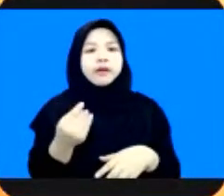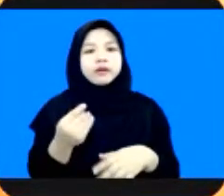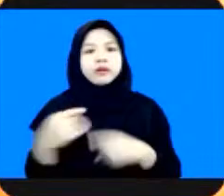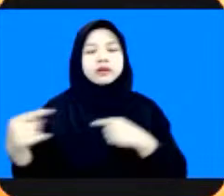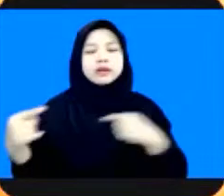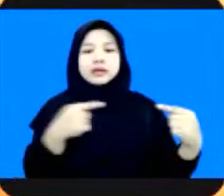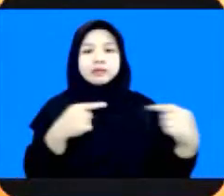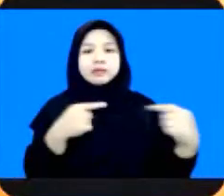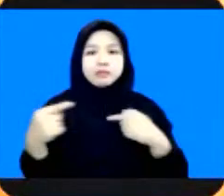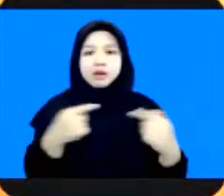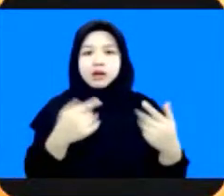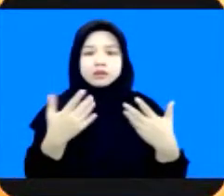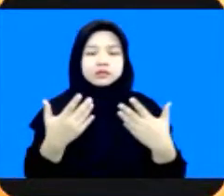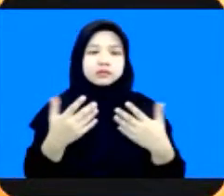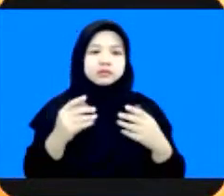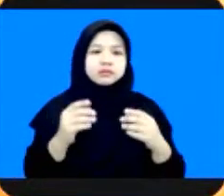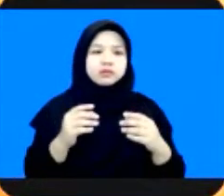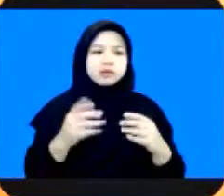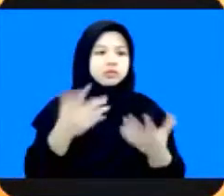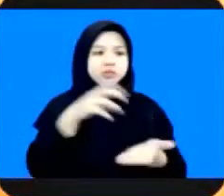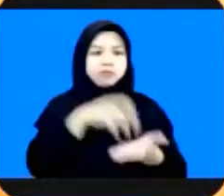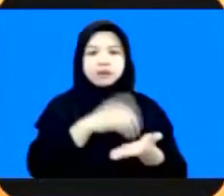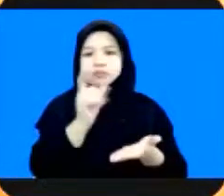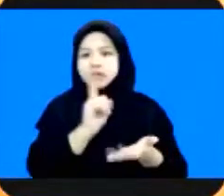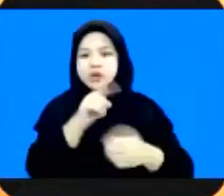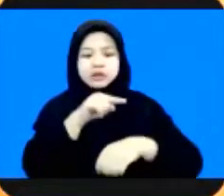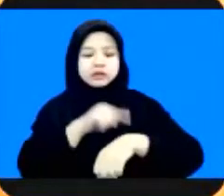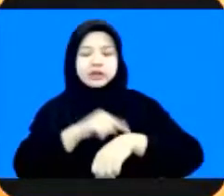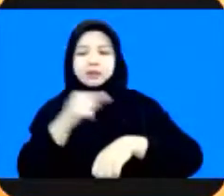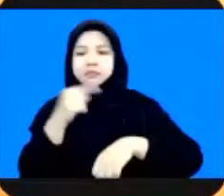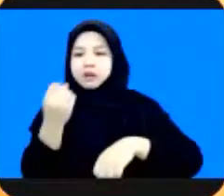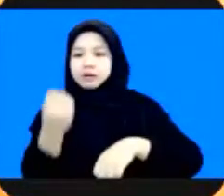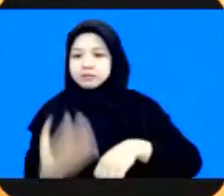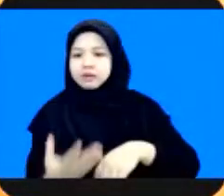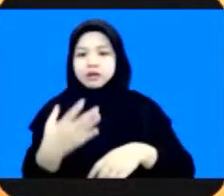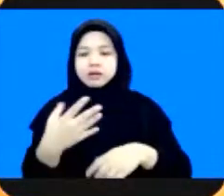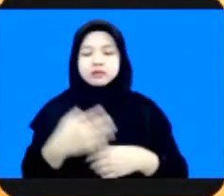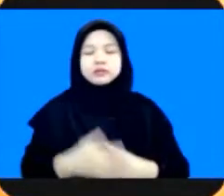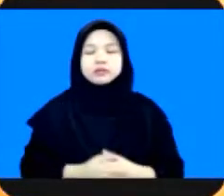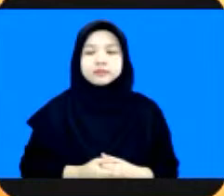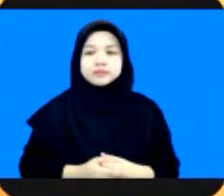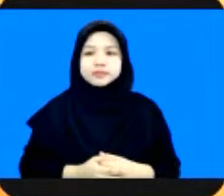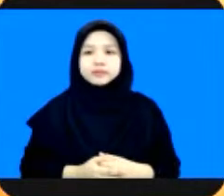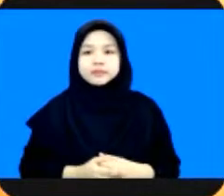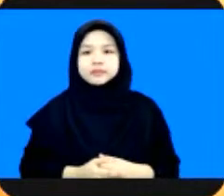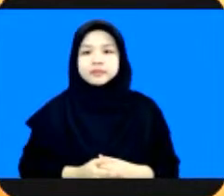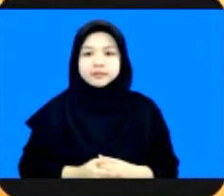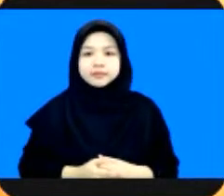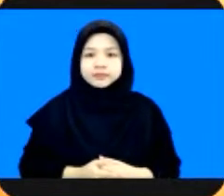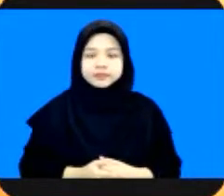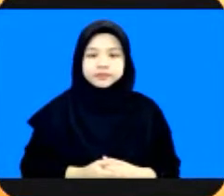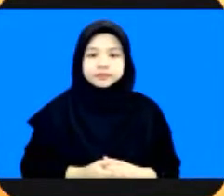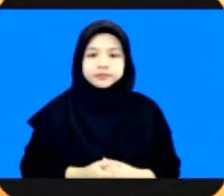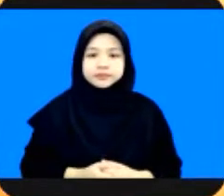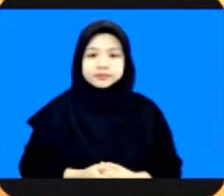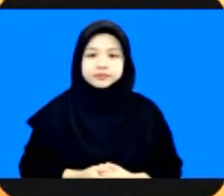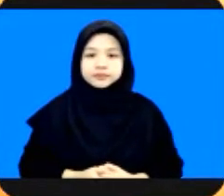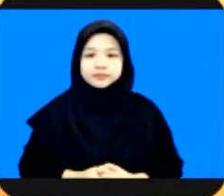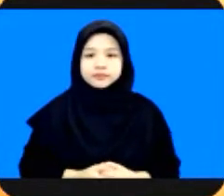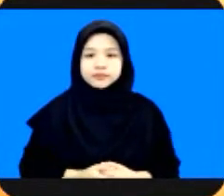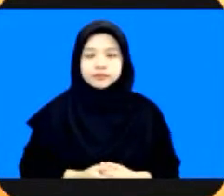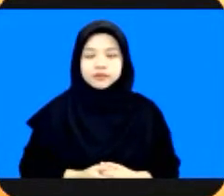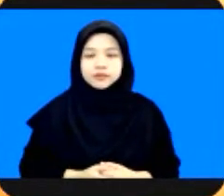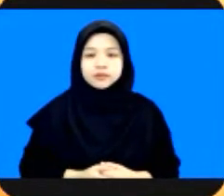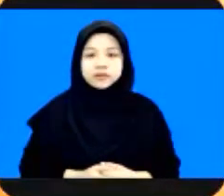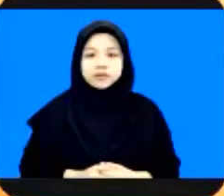running. And because of COVID-19, we also would remove claims that if people turn up to vote, they would